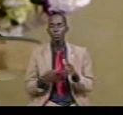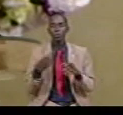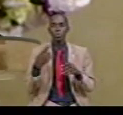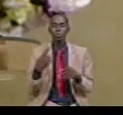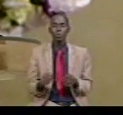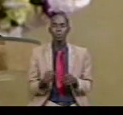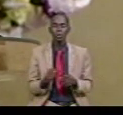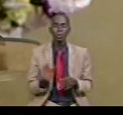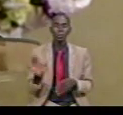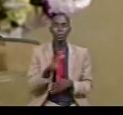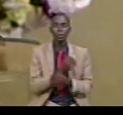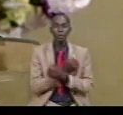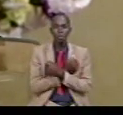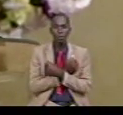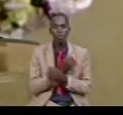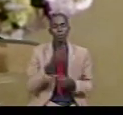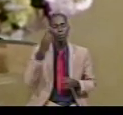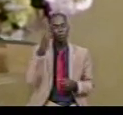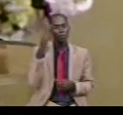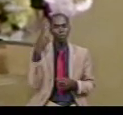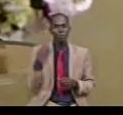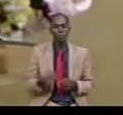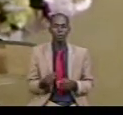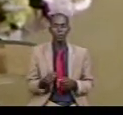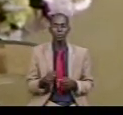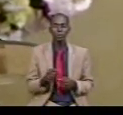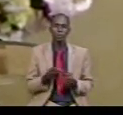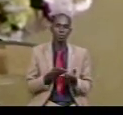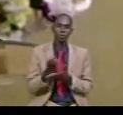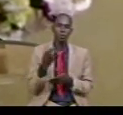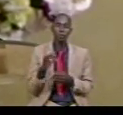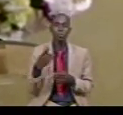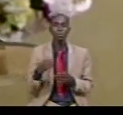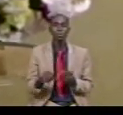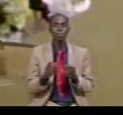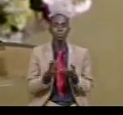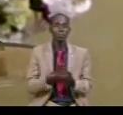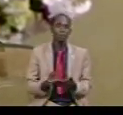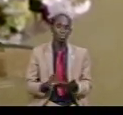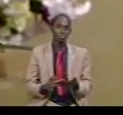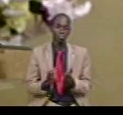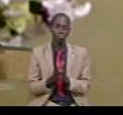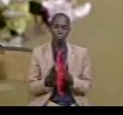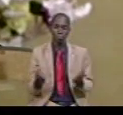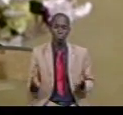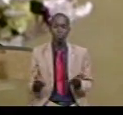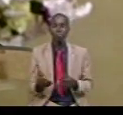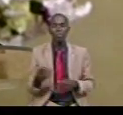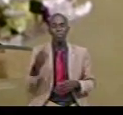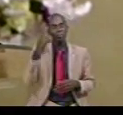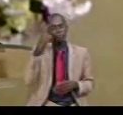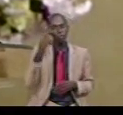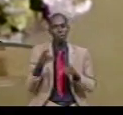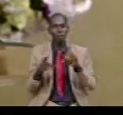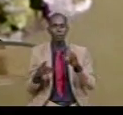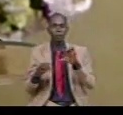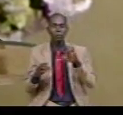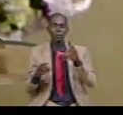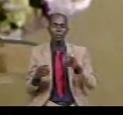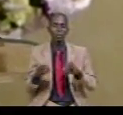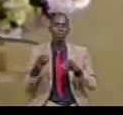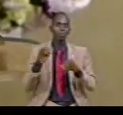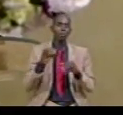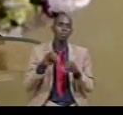truth the publications portrayed. For Deeper Life members in the diaspora,